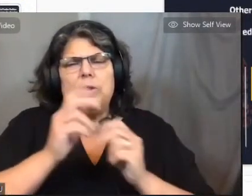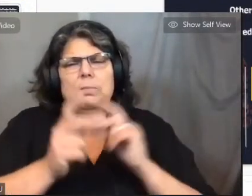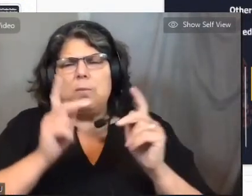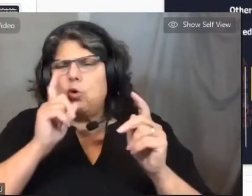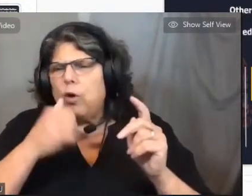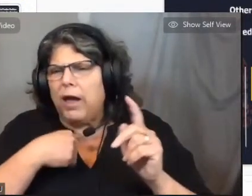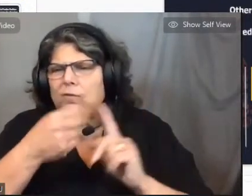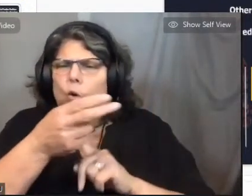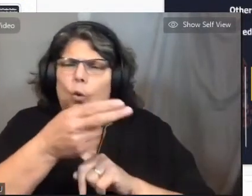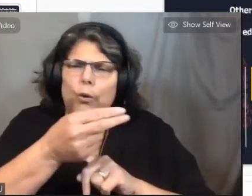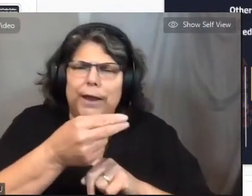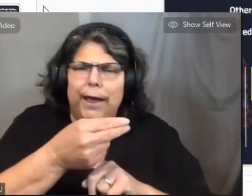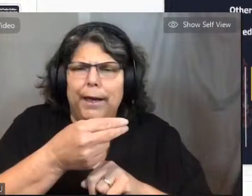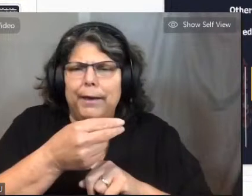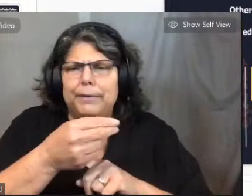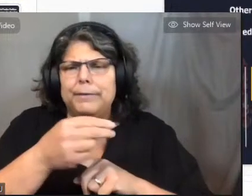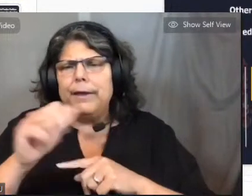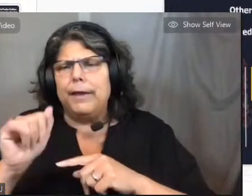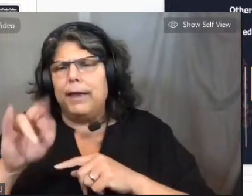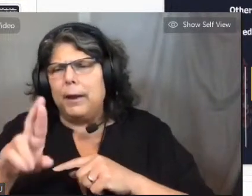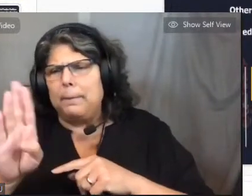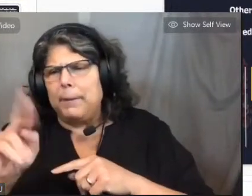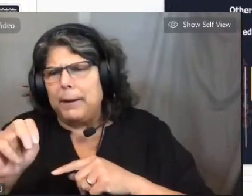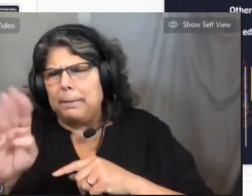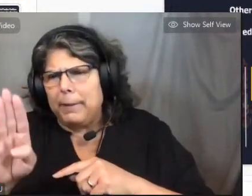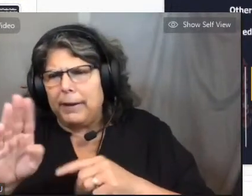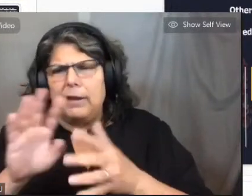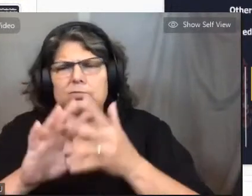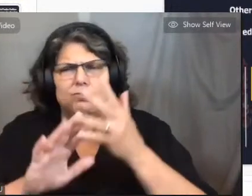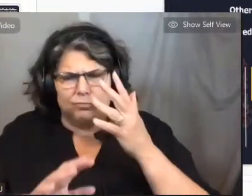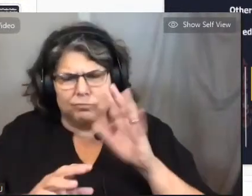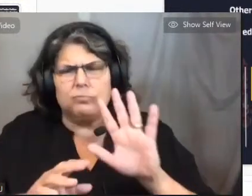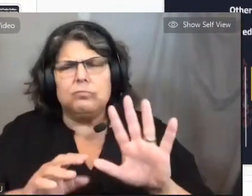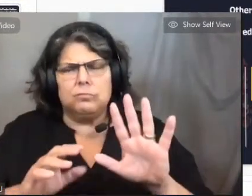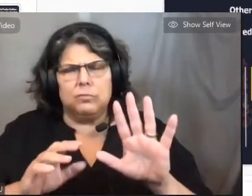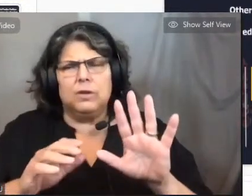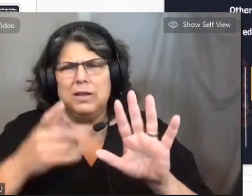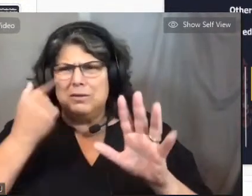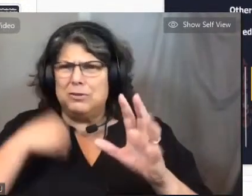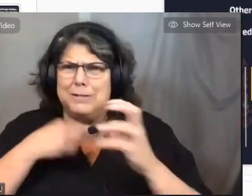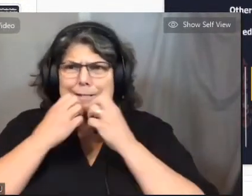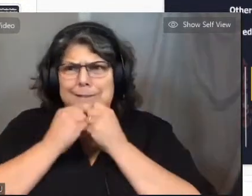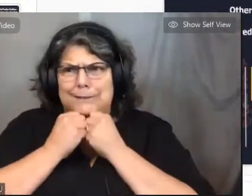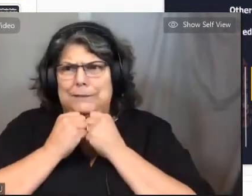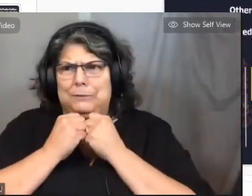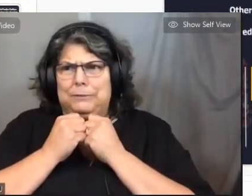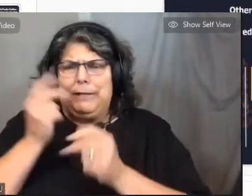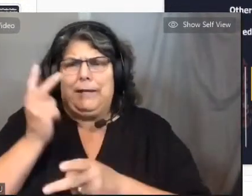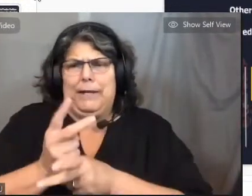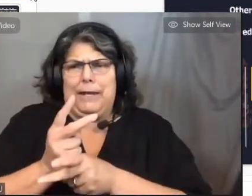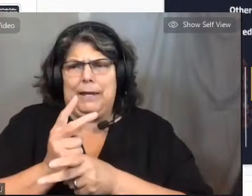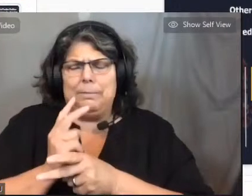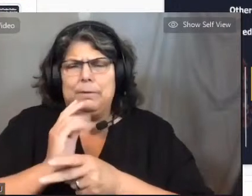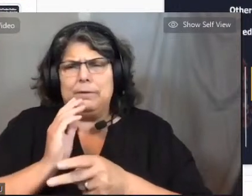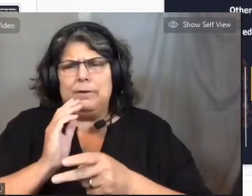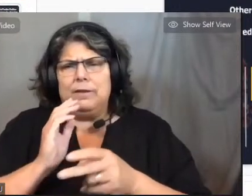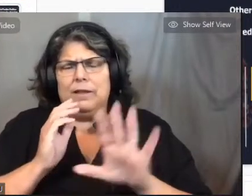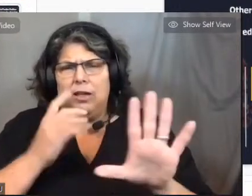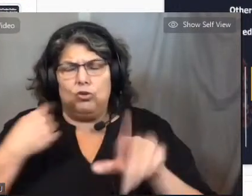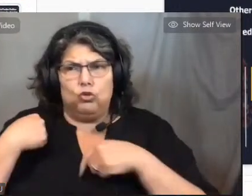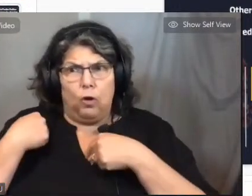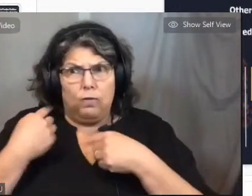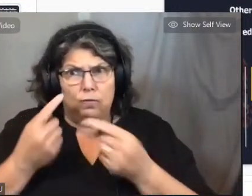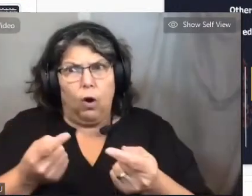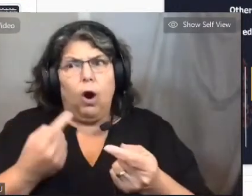be released on Tuesday, not before, because we really want to preserve our advantage on this disease over the